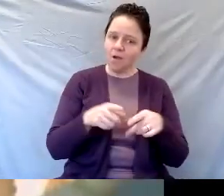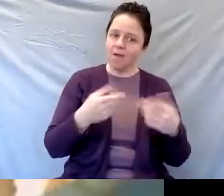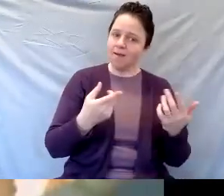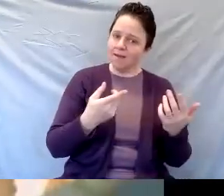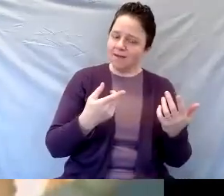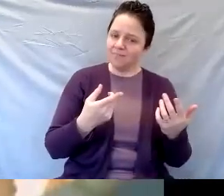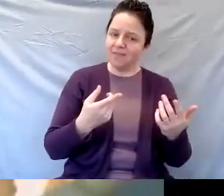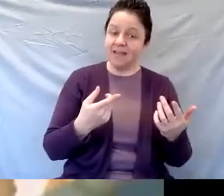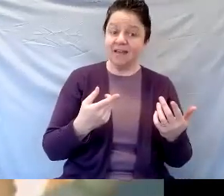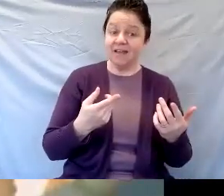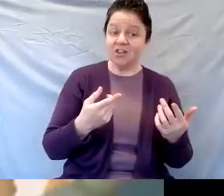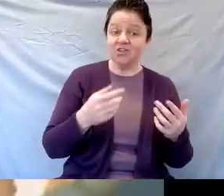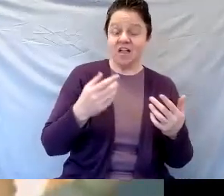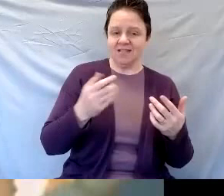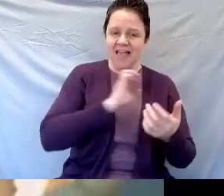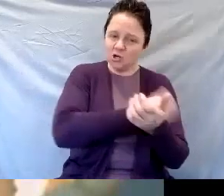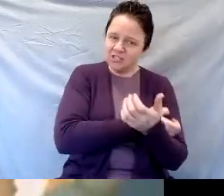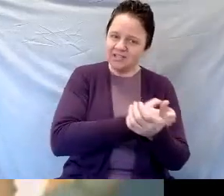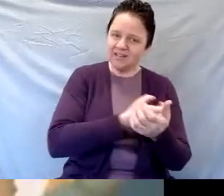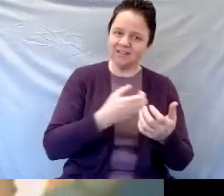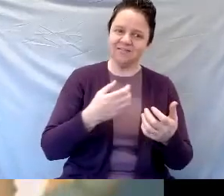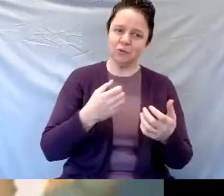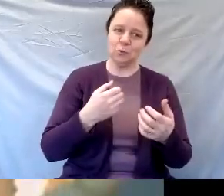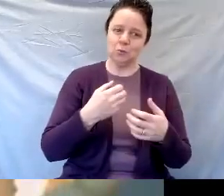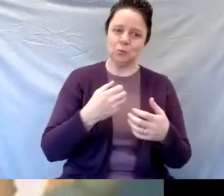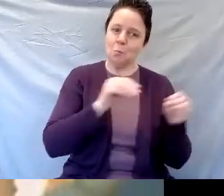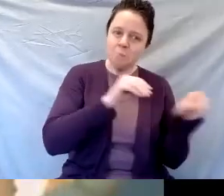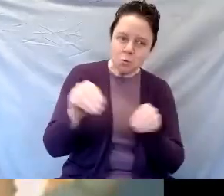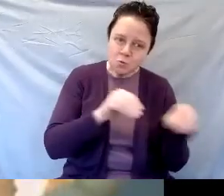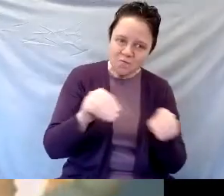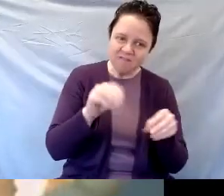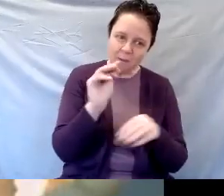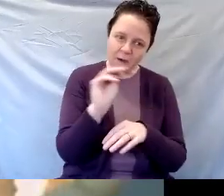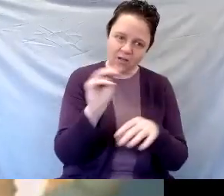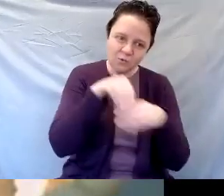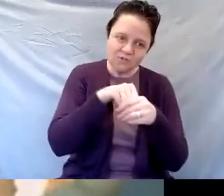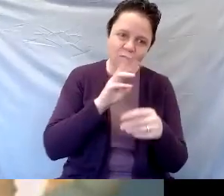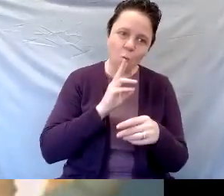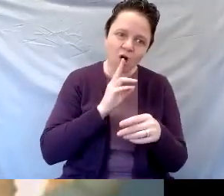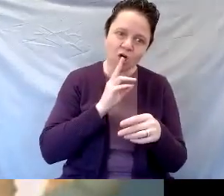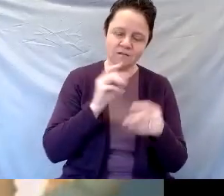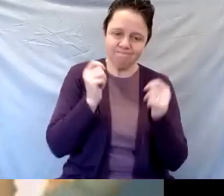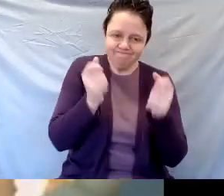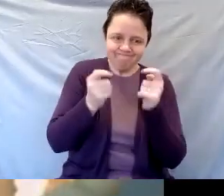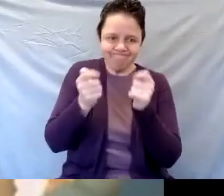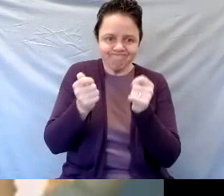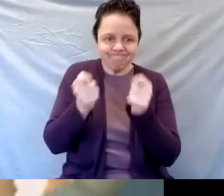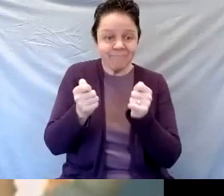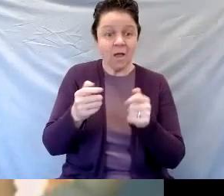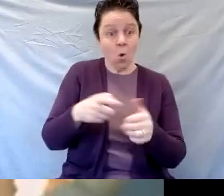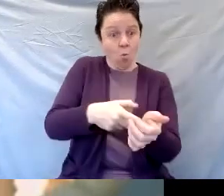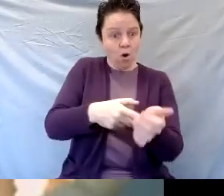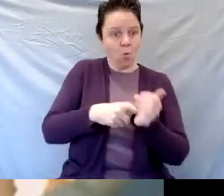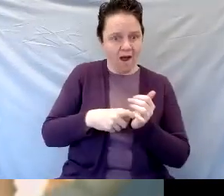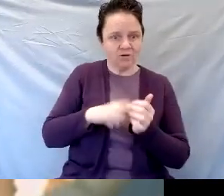the water not to move as quickly, right? So we know that in a liquid, solid ice, the molecules are not moving a whole